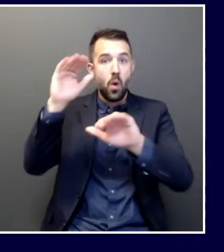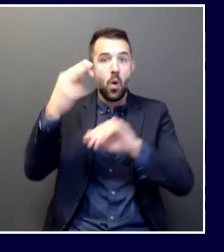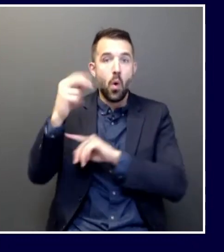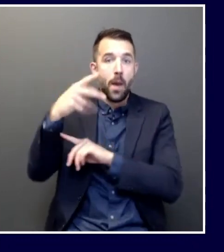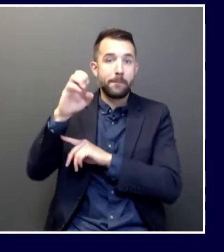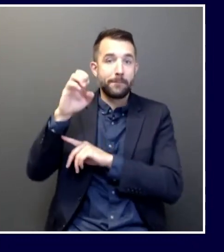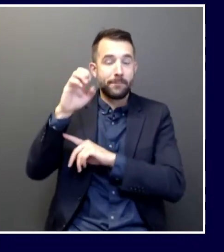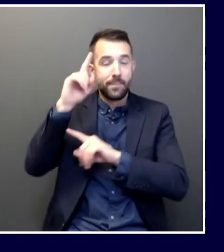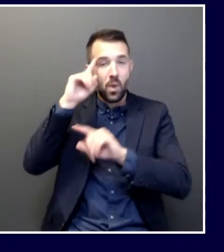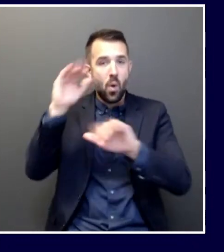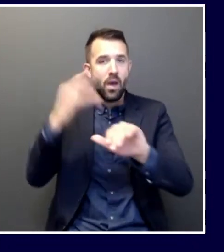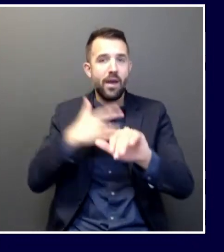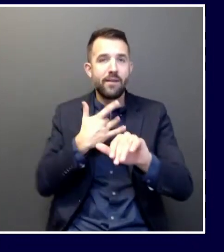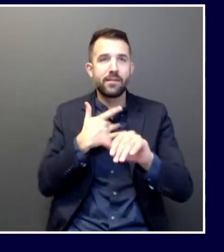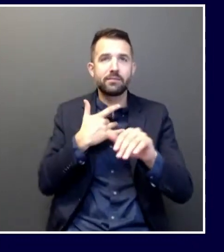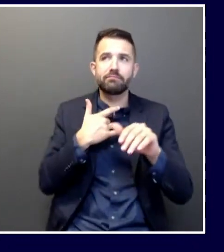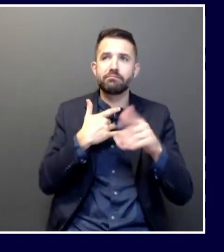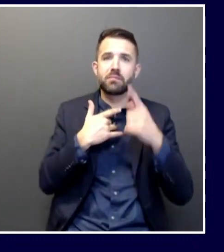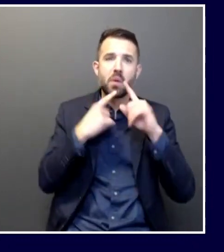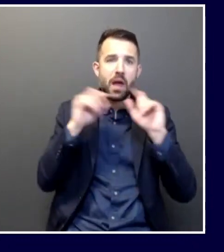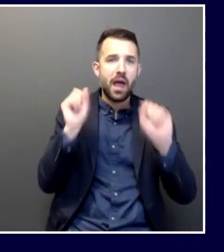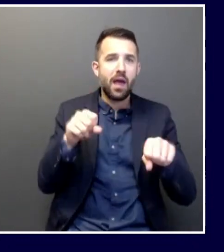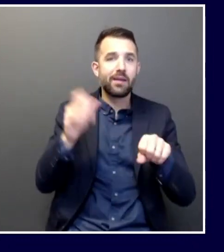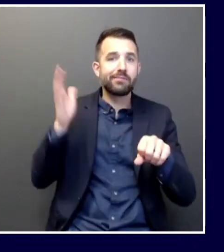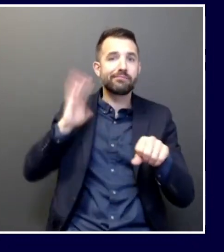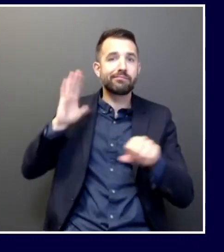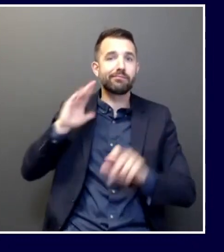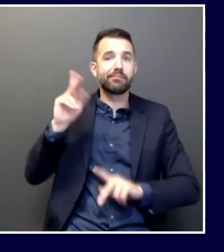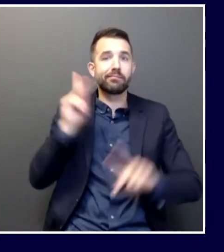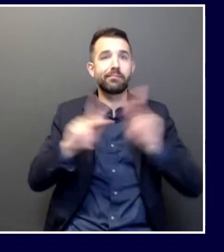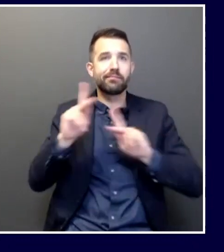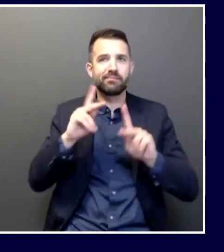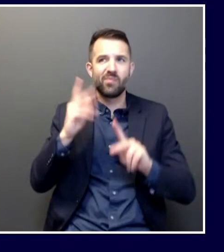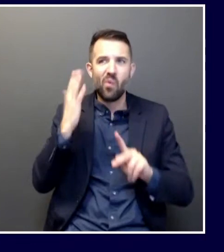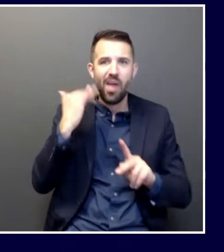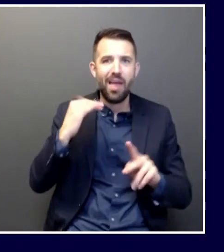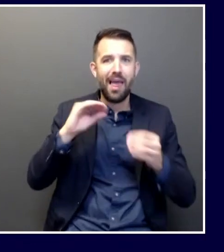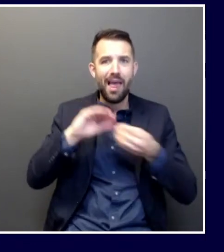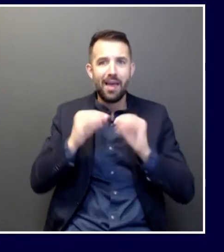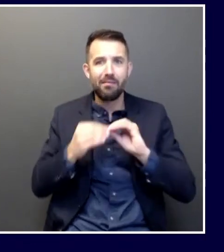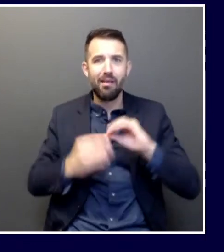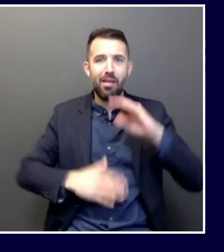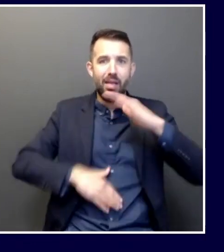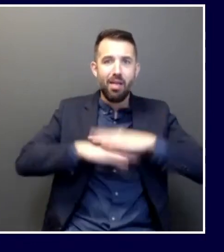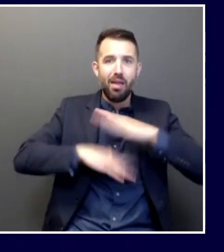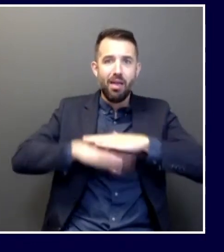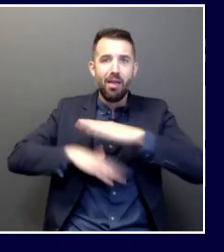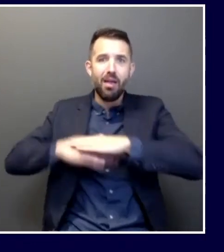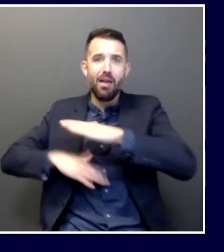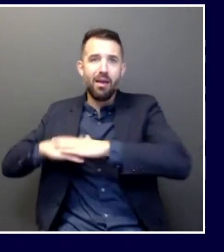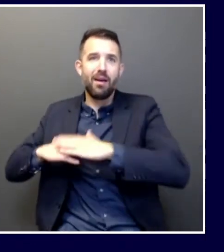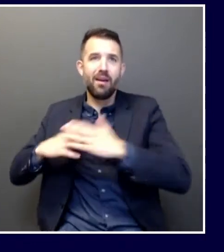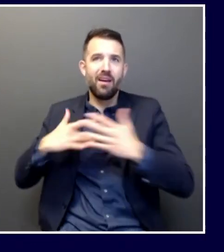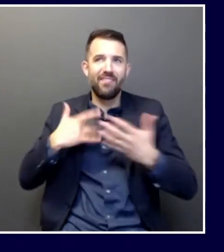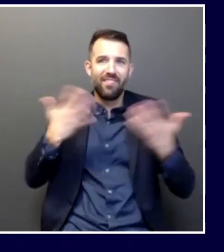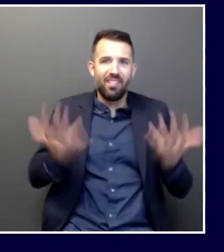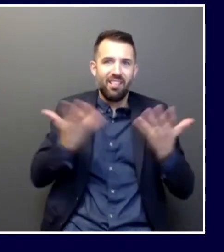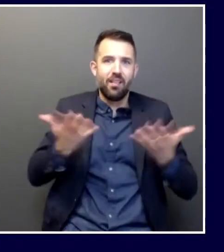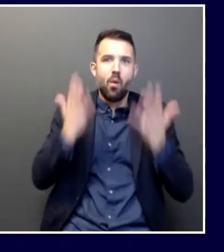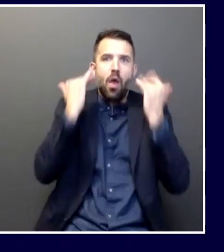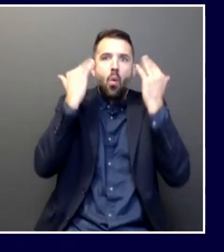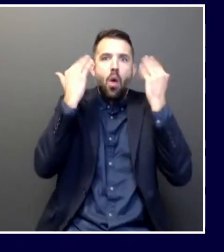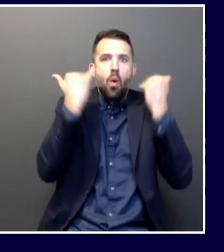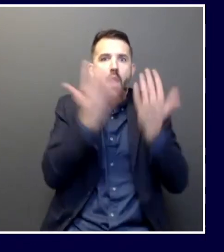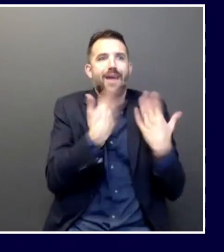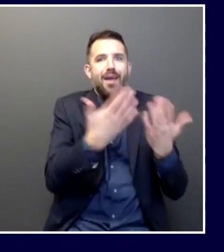Are people dead set, in their opinions about the vaccine? Are we done? Are we hitting a plateau? Is this it? And I think that the